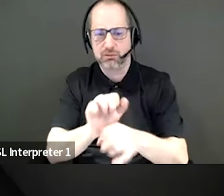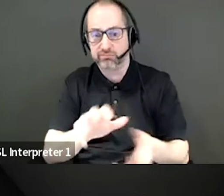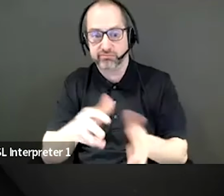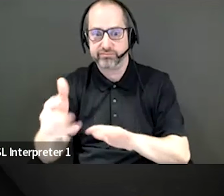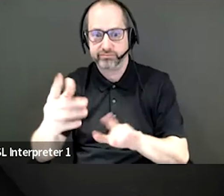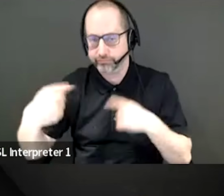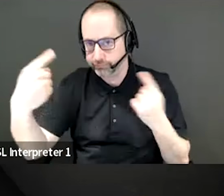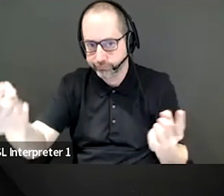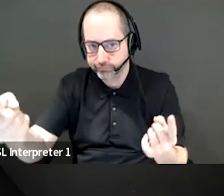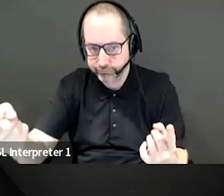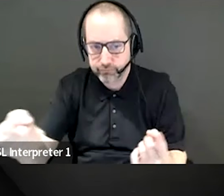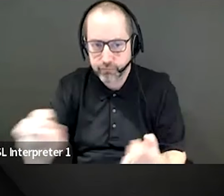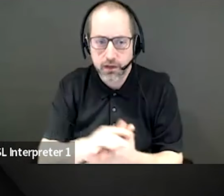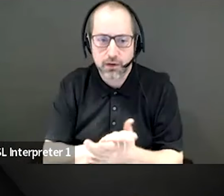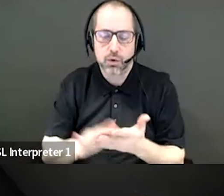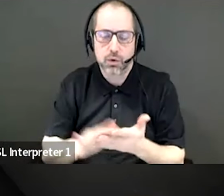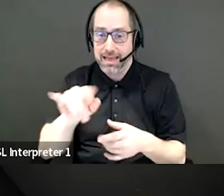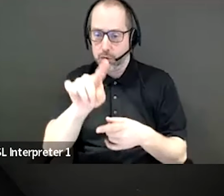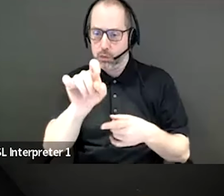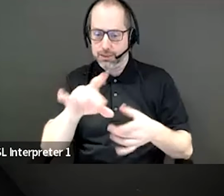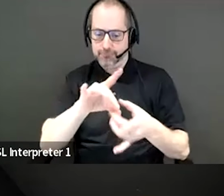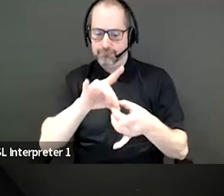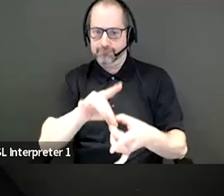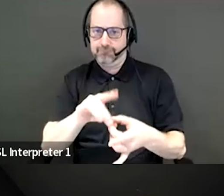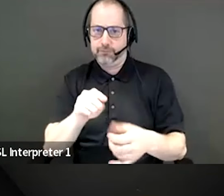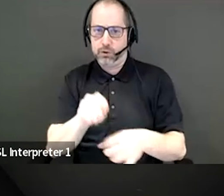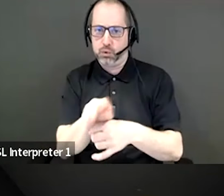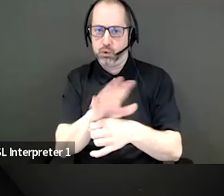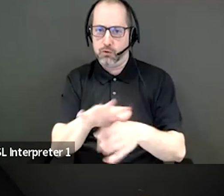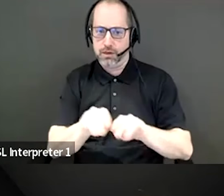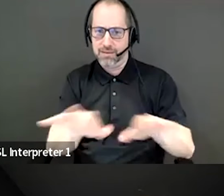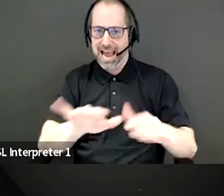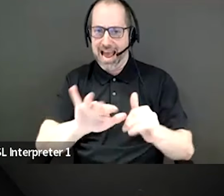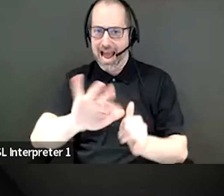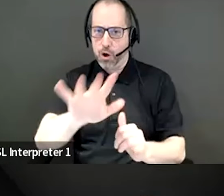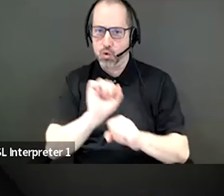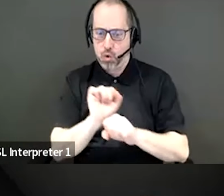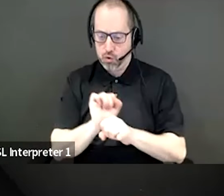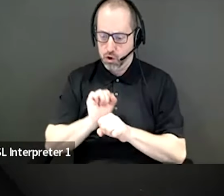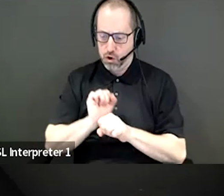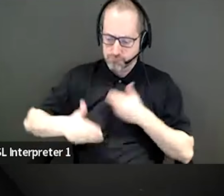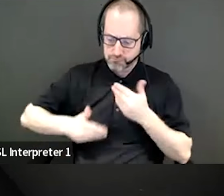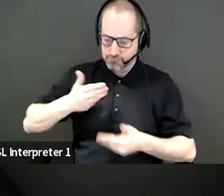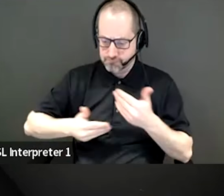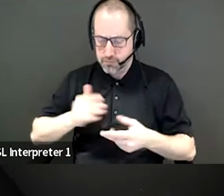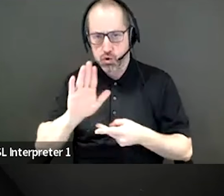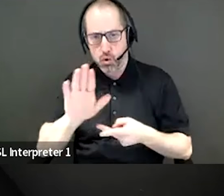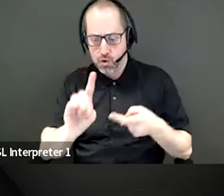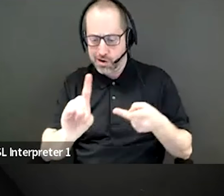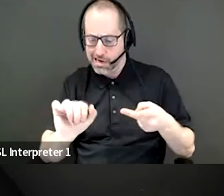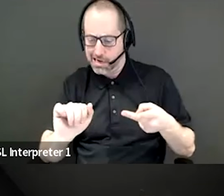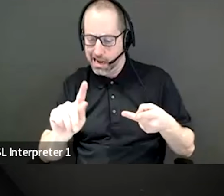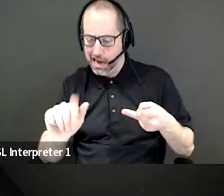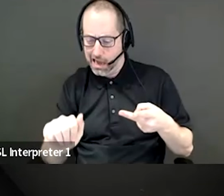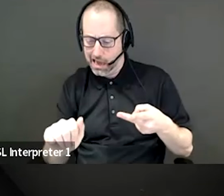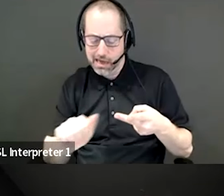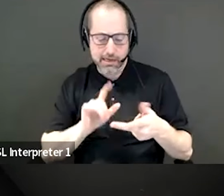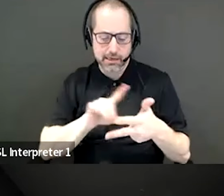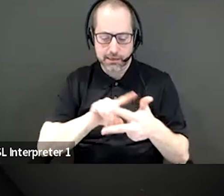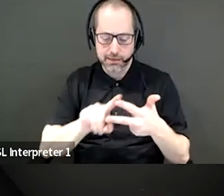so this question pertains to how COVID has impacted your work and data in terms of trends around